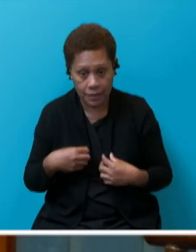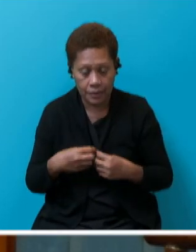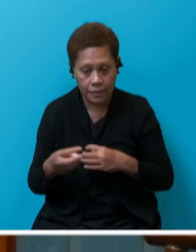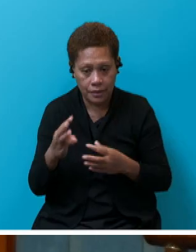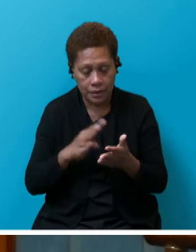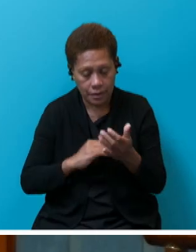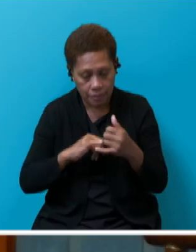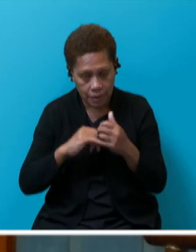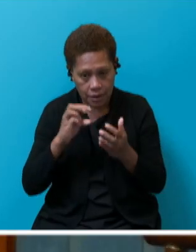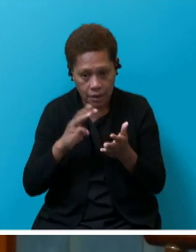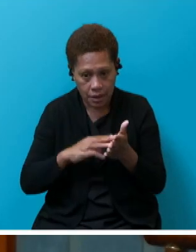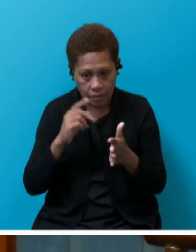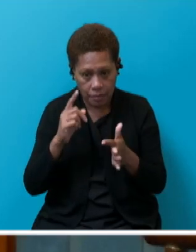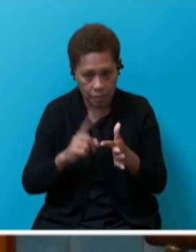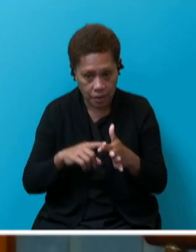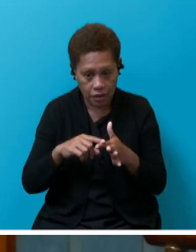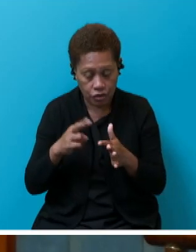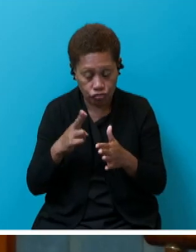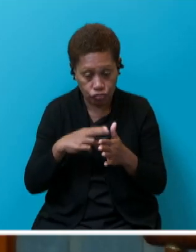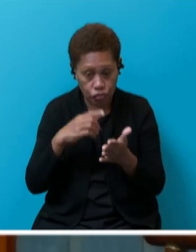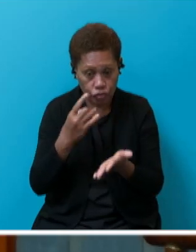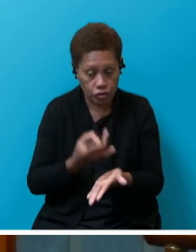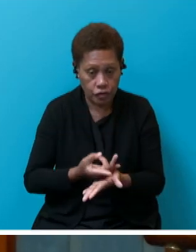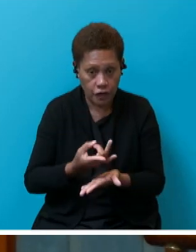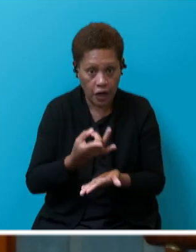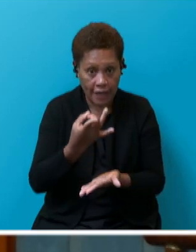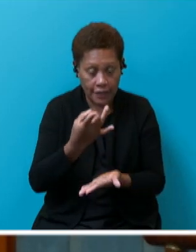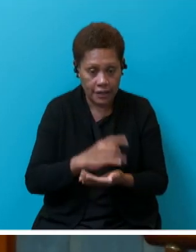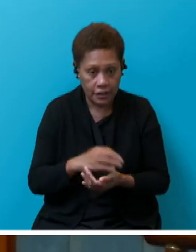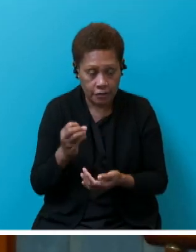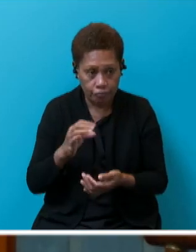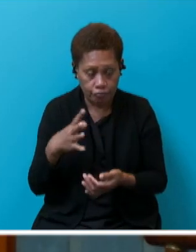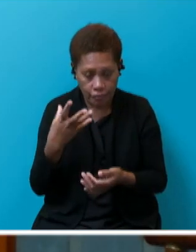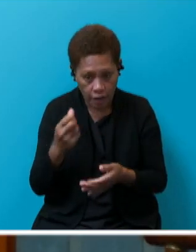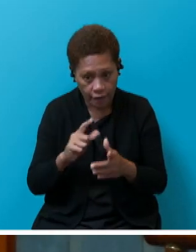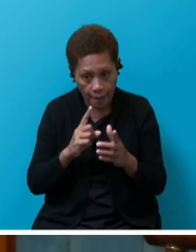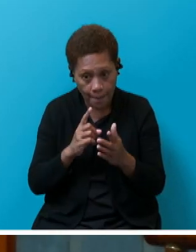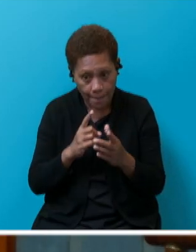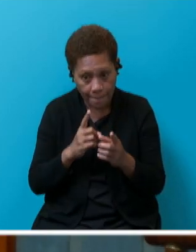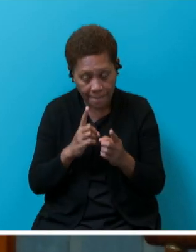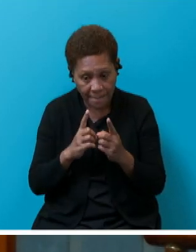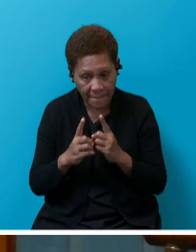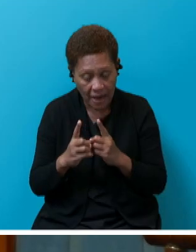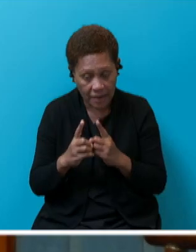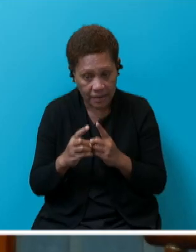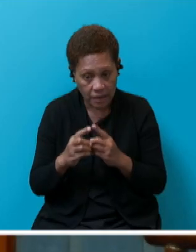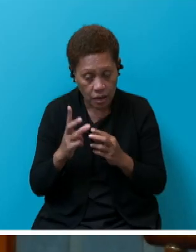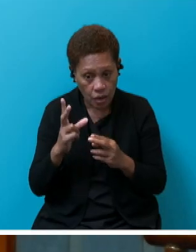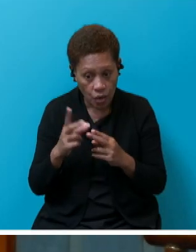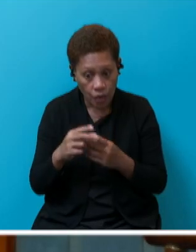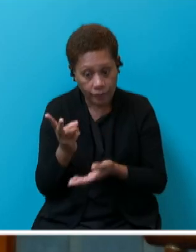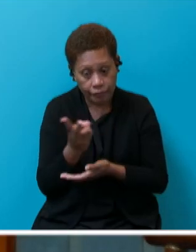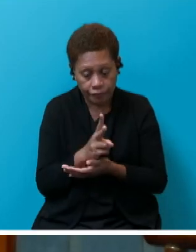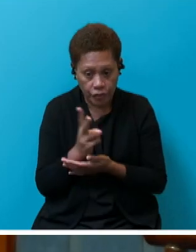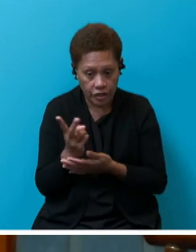MSMEs, to raise funds. And for information, it was an act that was passed with tremendous support from both sides of the